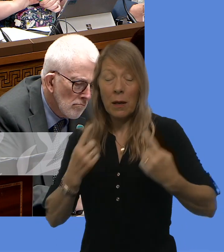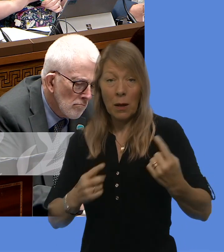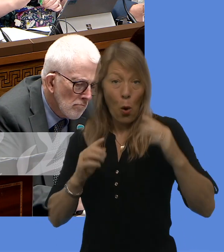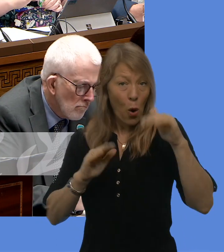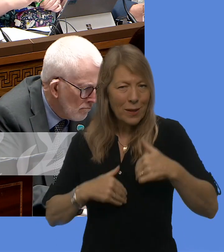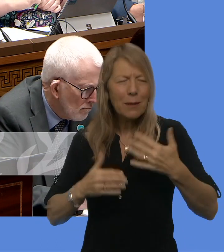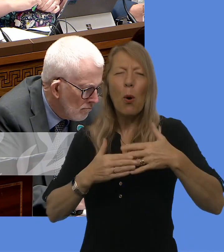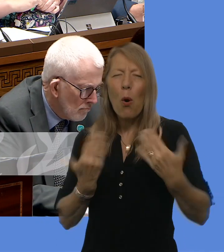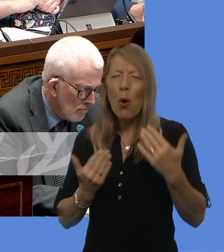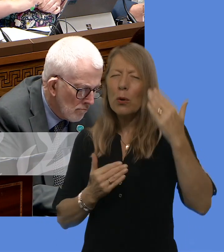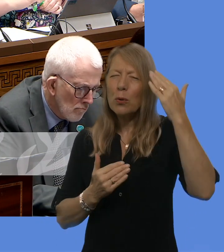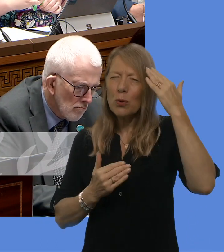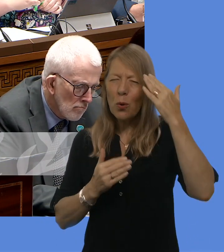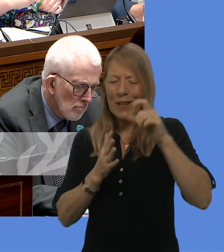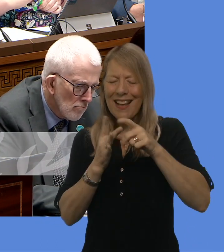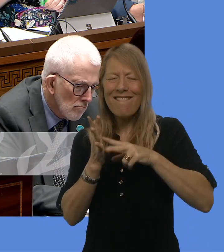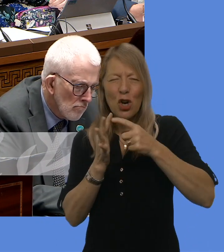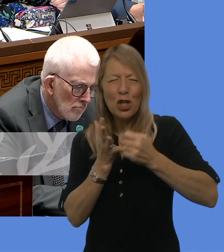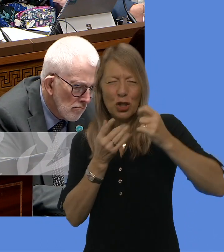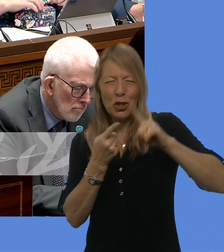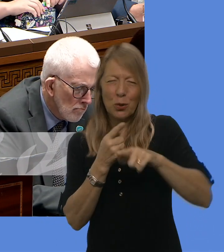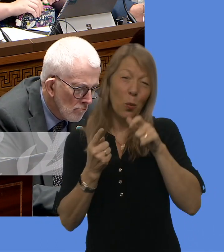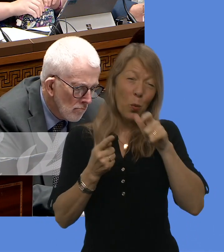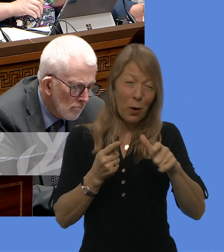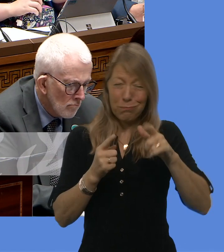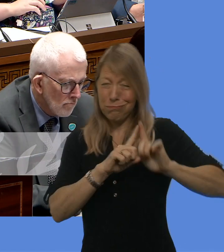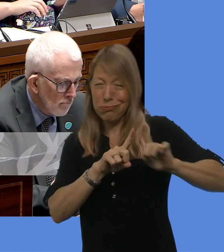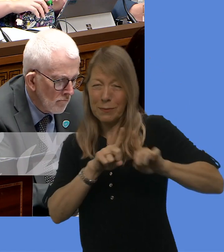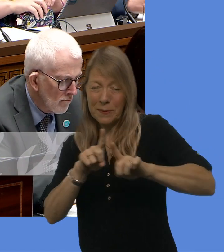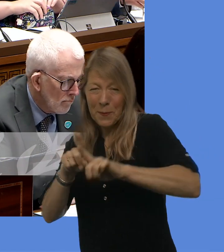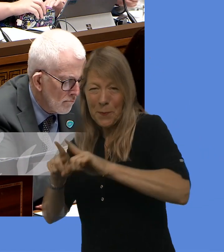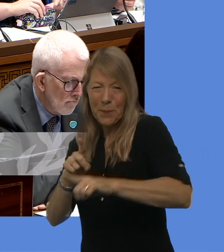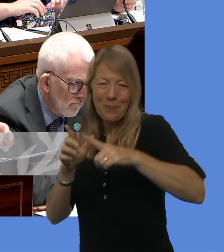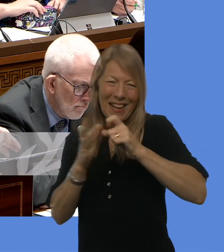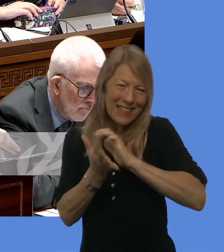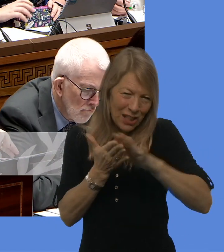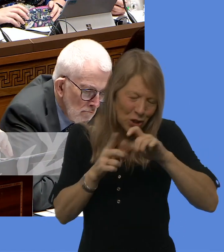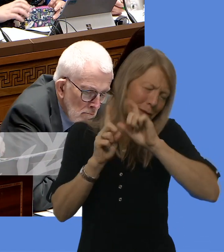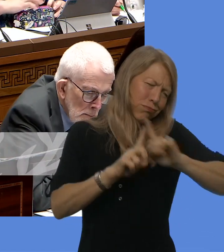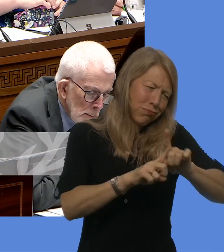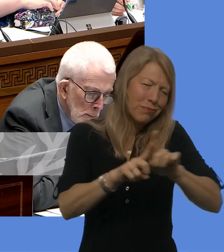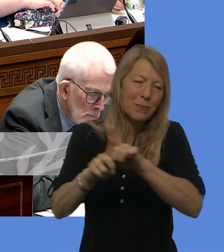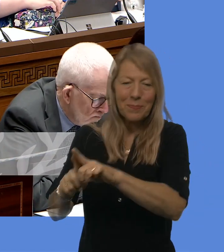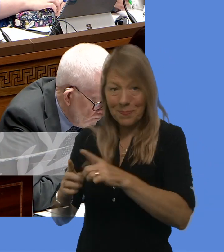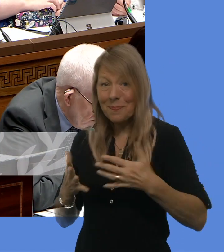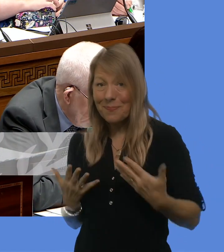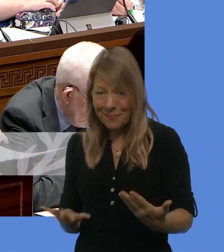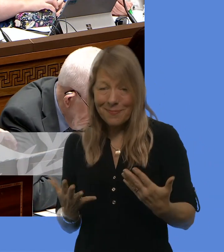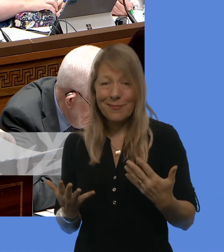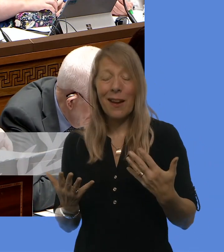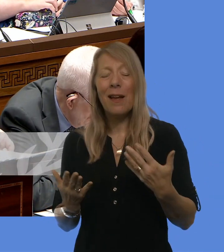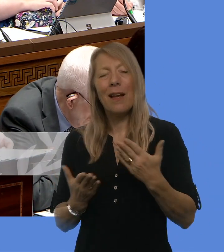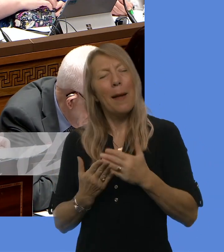to access prison visits better than had been the case in the past. As people will appreciate, family connections are a hugely important part